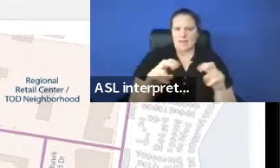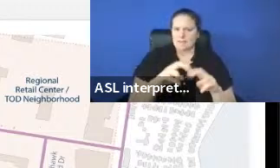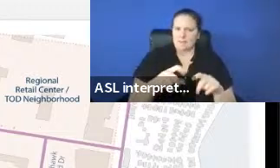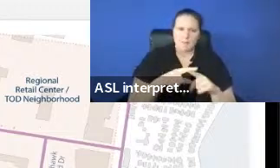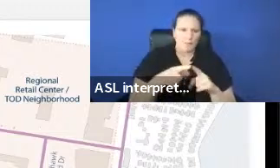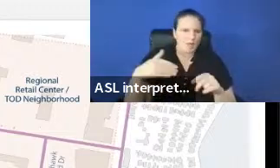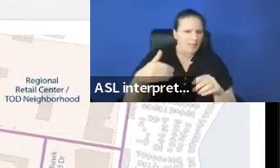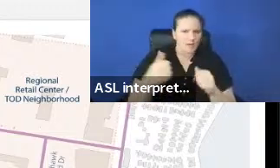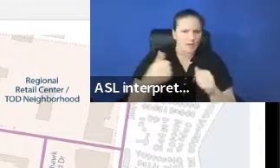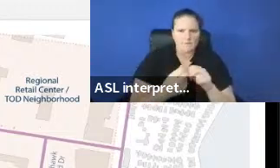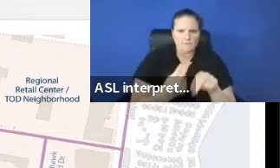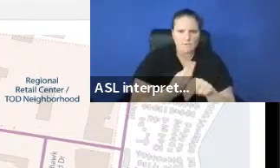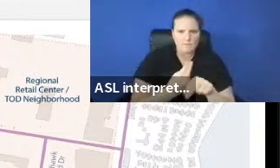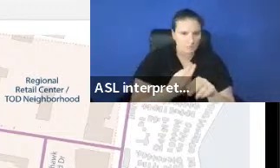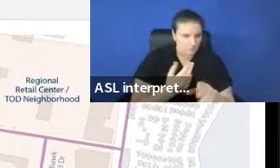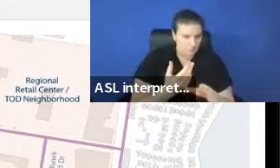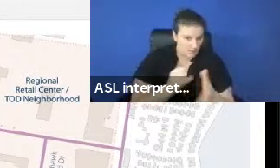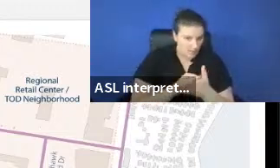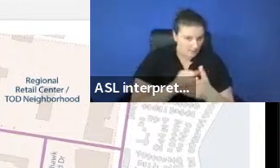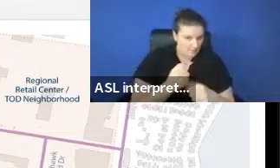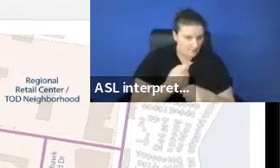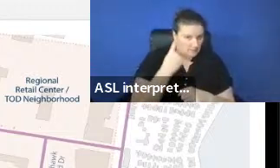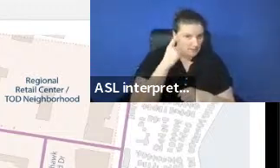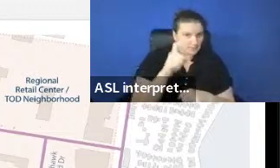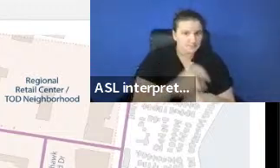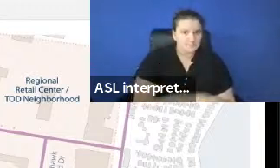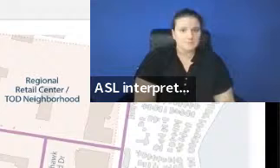yet. Does that make sense?